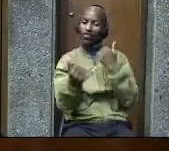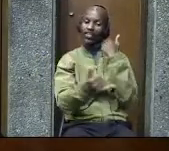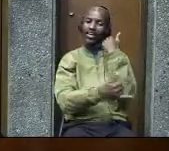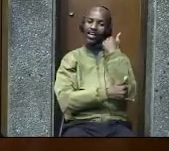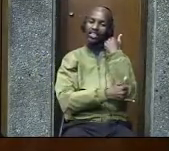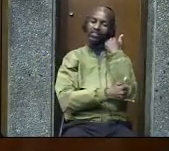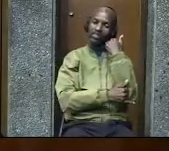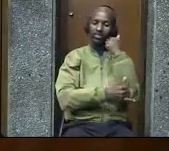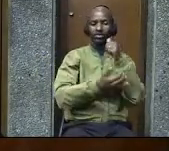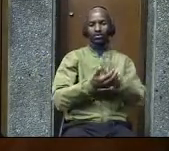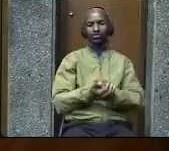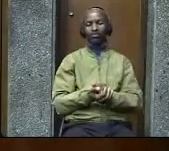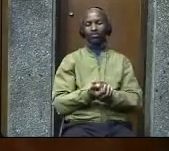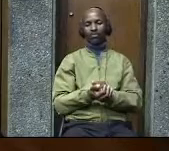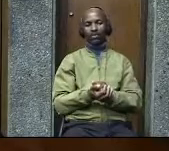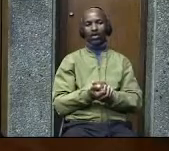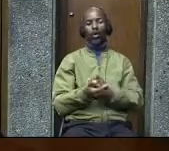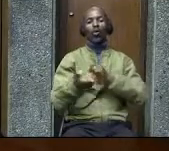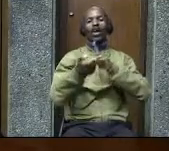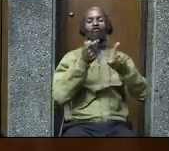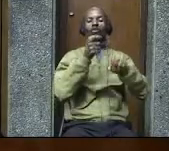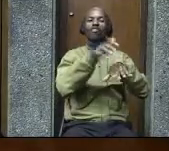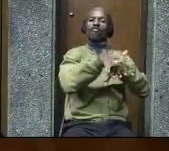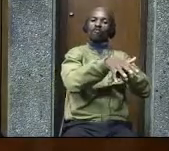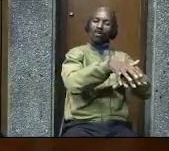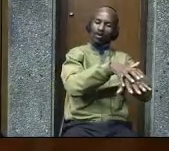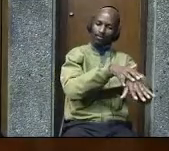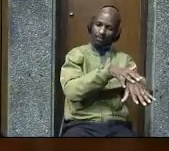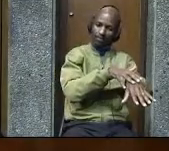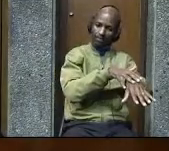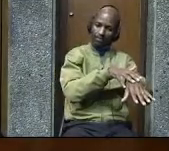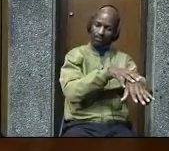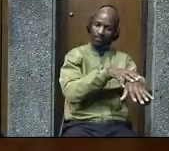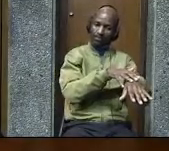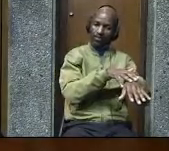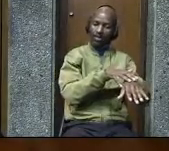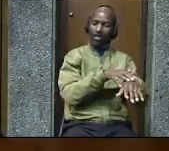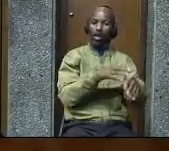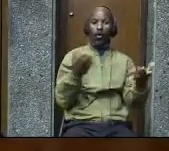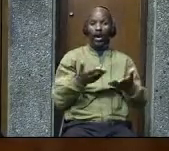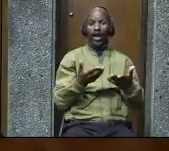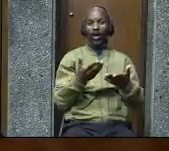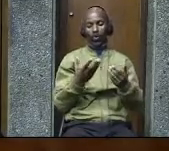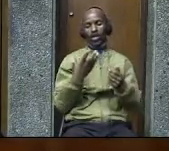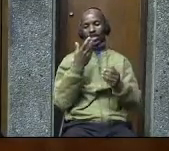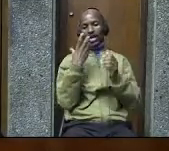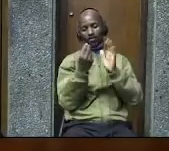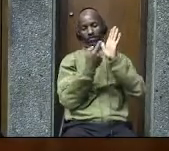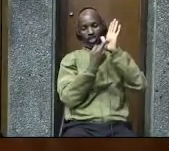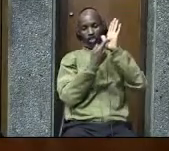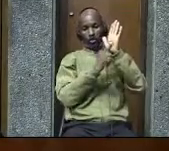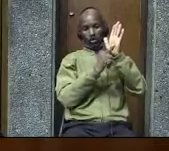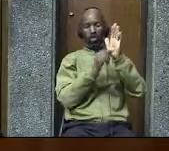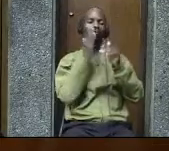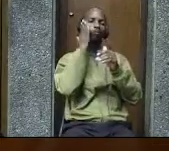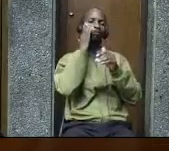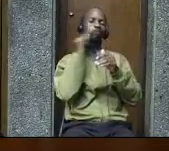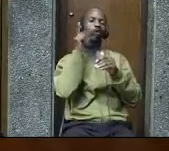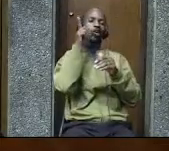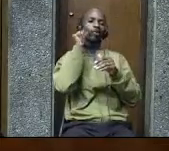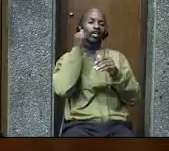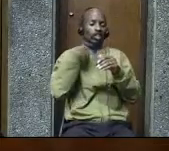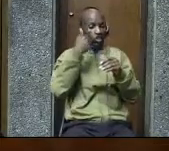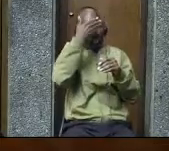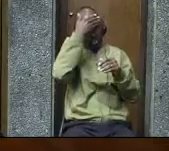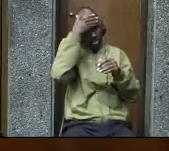country, we come from the farms where we ran the show. The white man doesn't